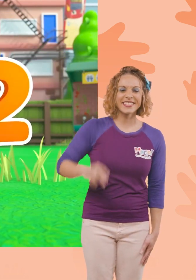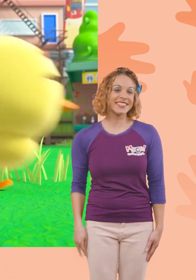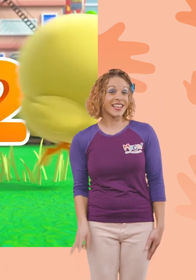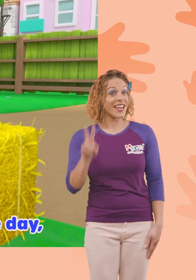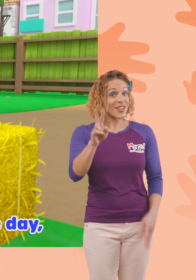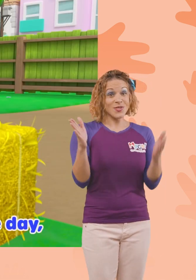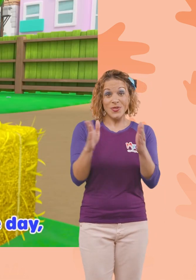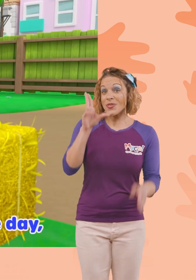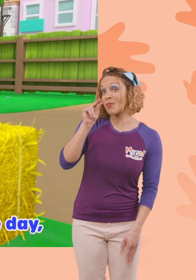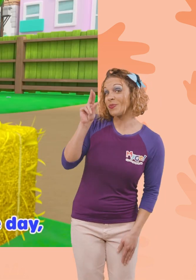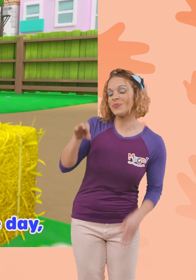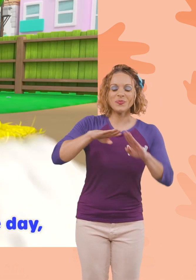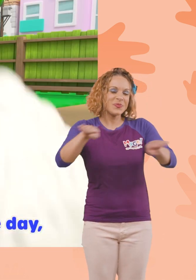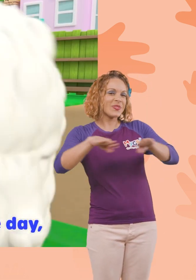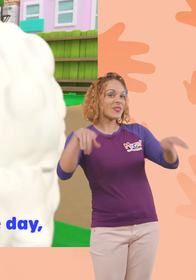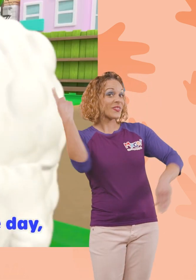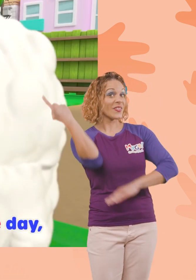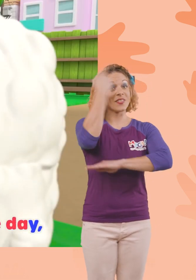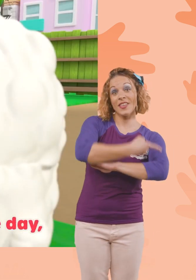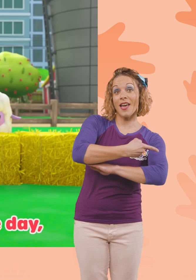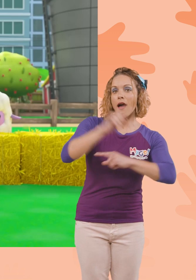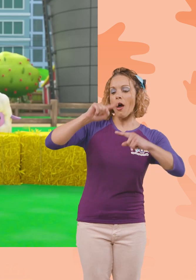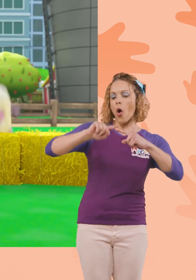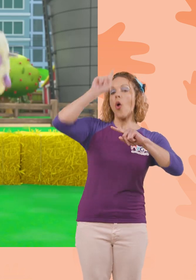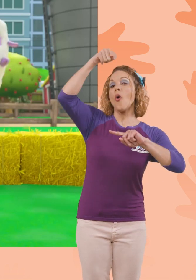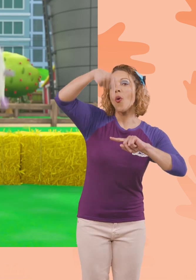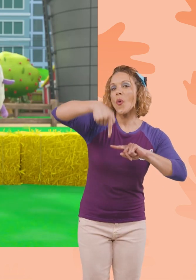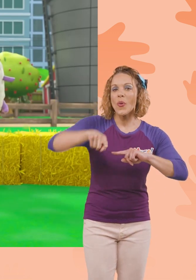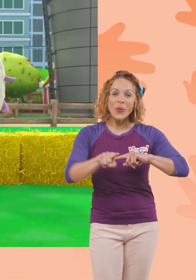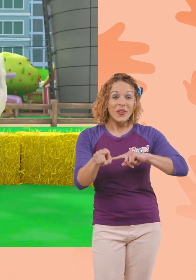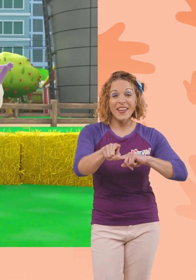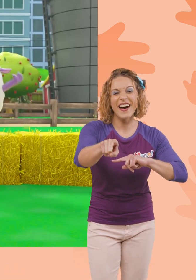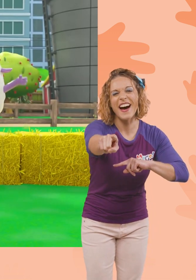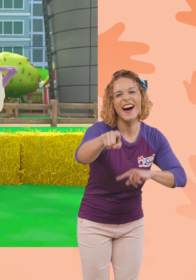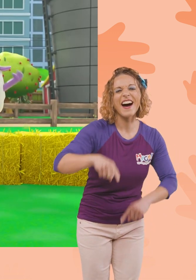two. Two little ducks went swimming one day.